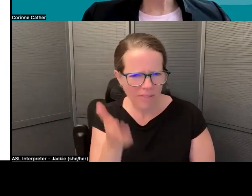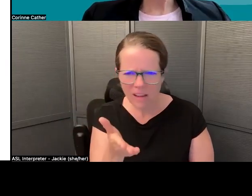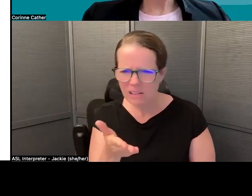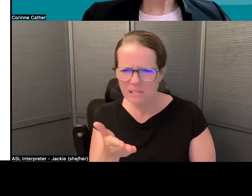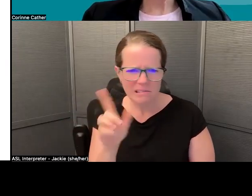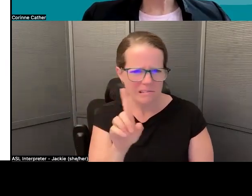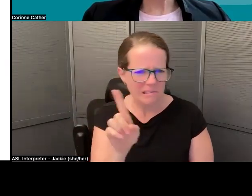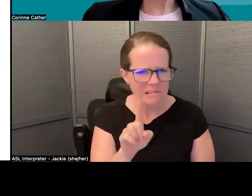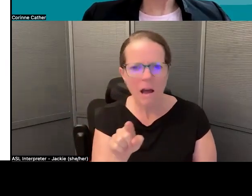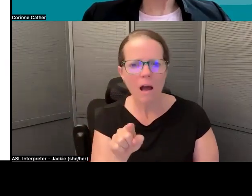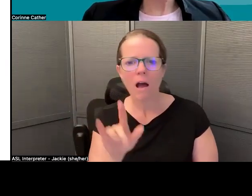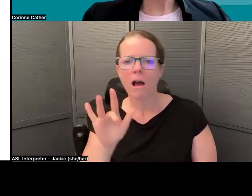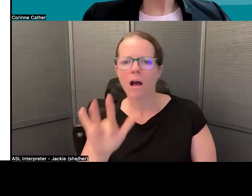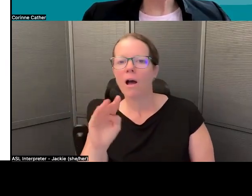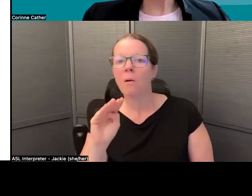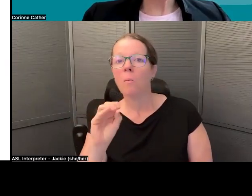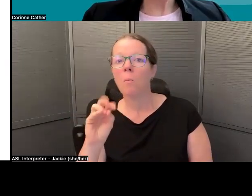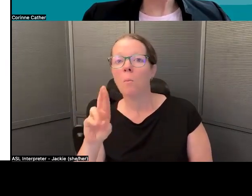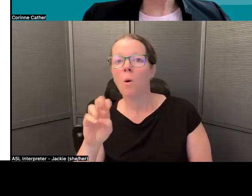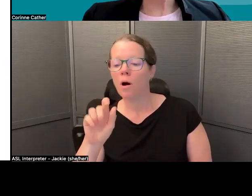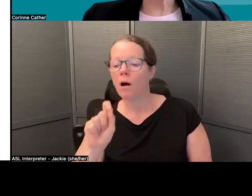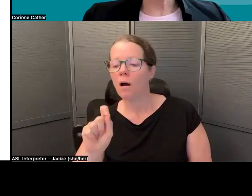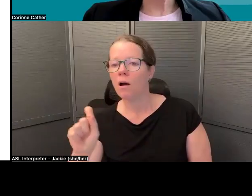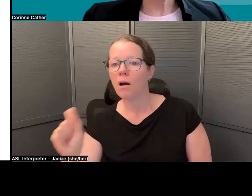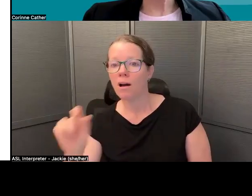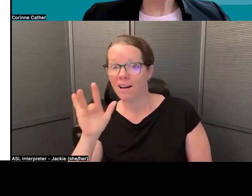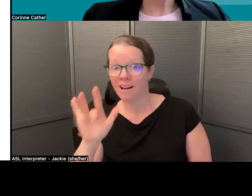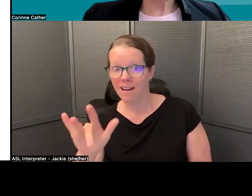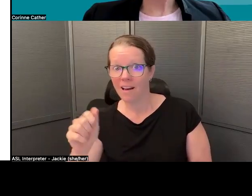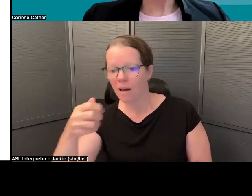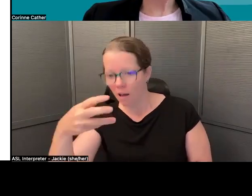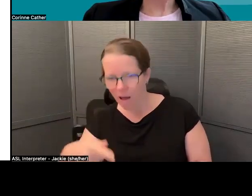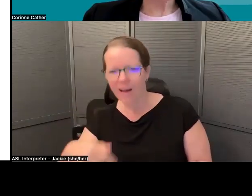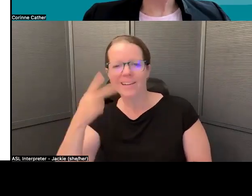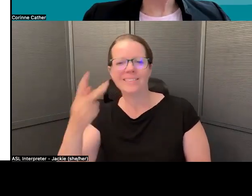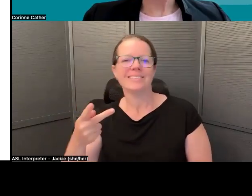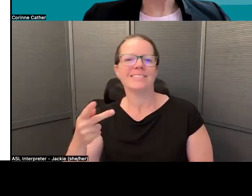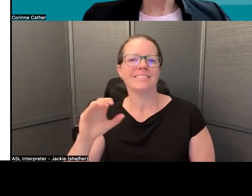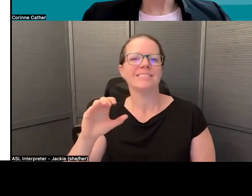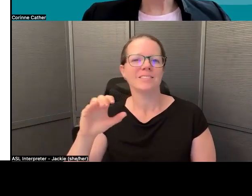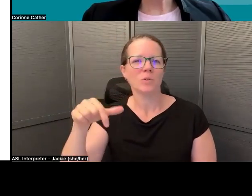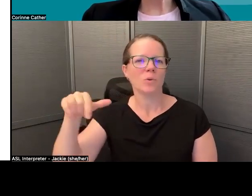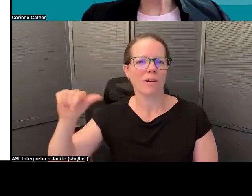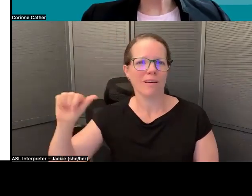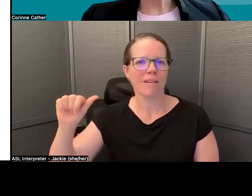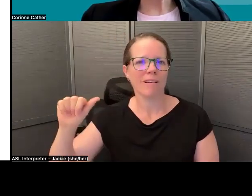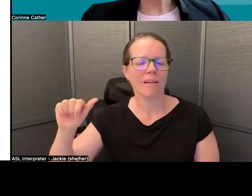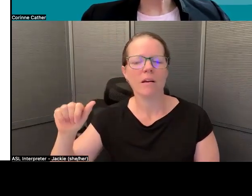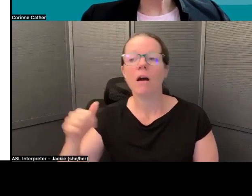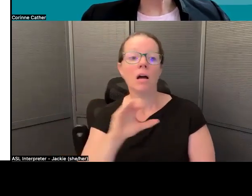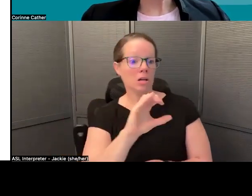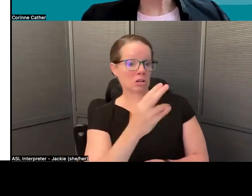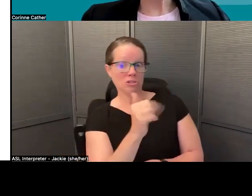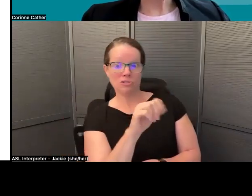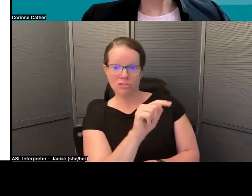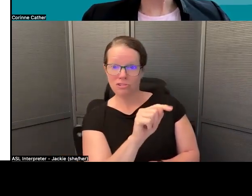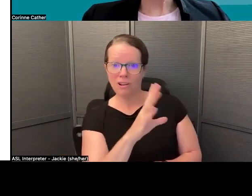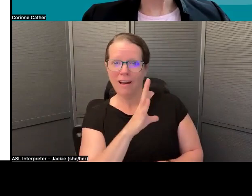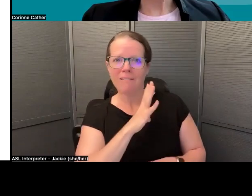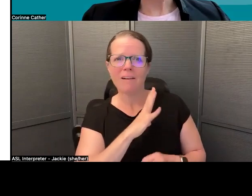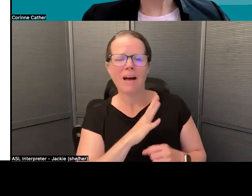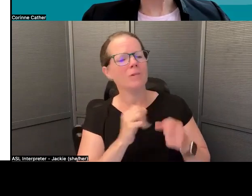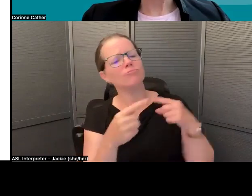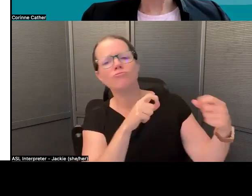to the group, share resources at any time, and feel free to chat with other attendees. But please do remember to put the questions